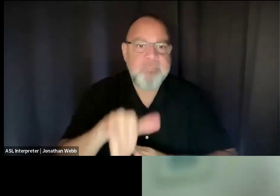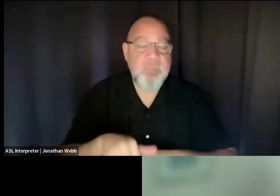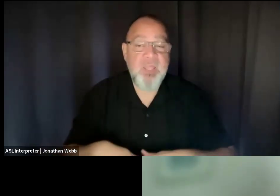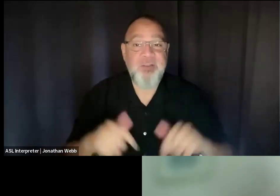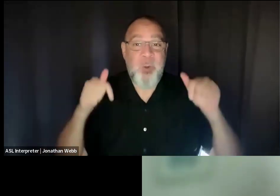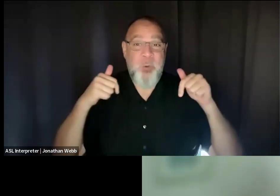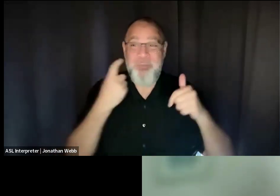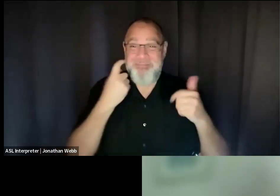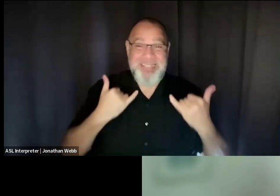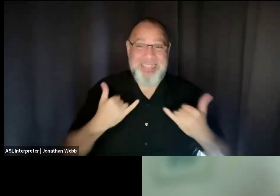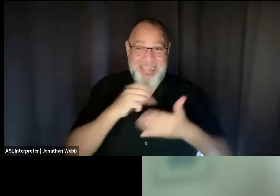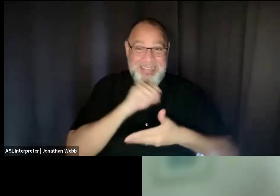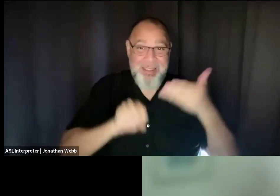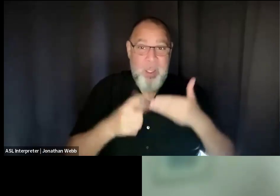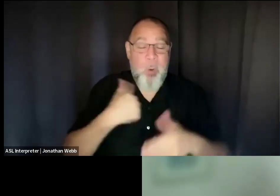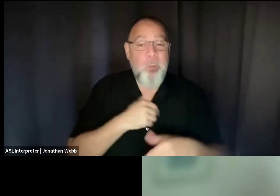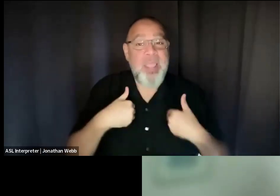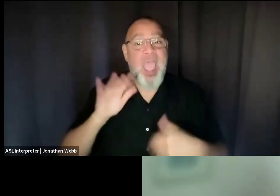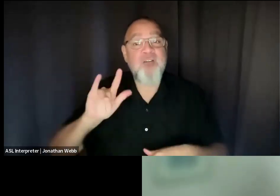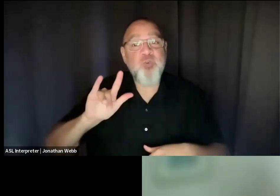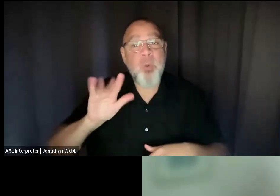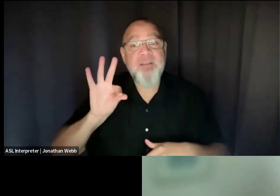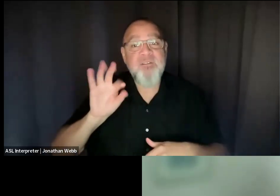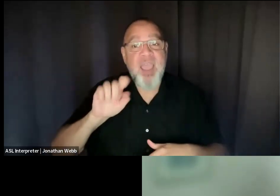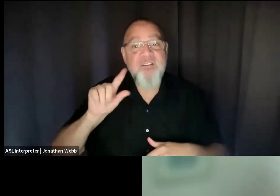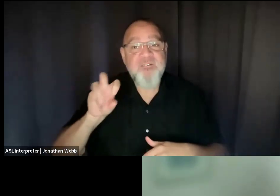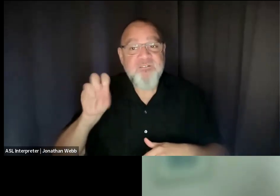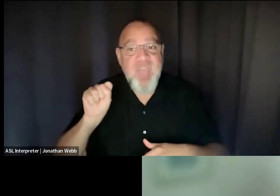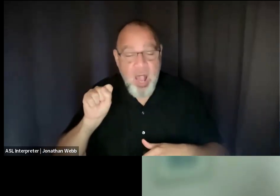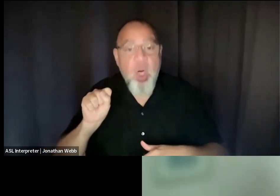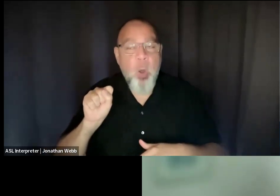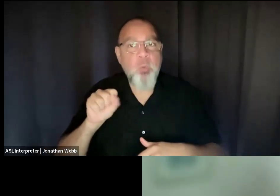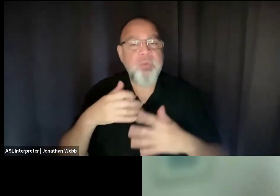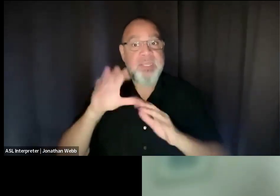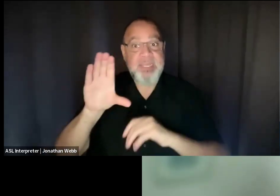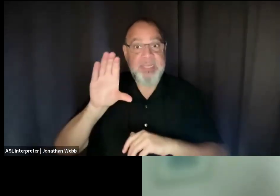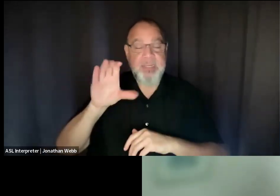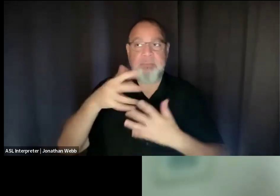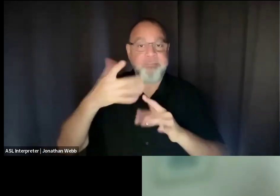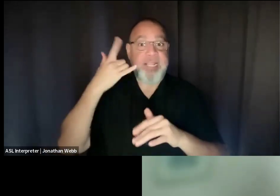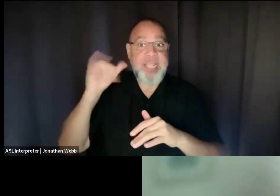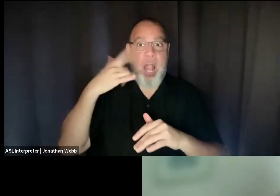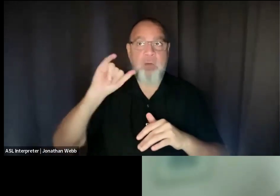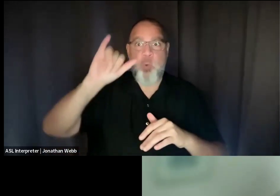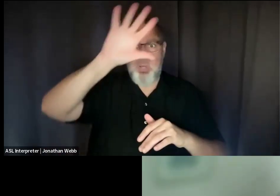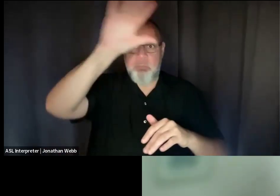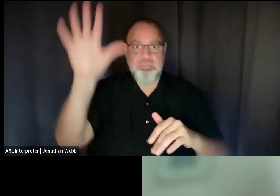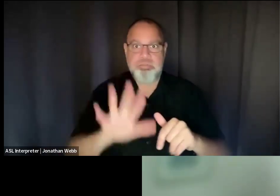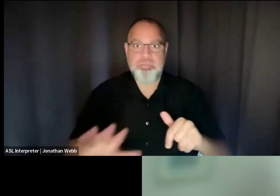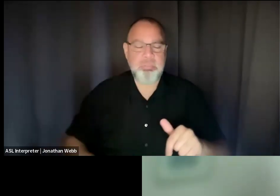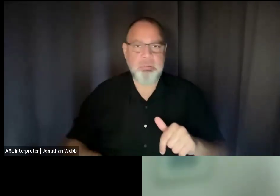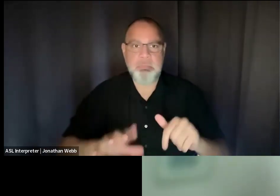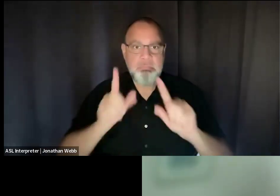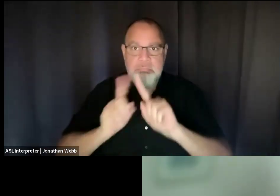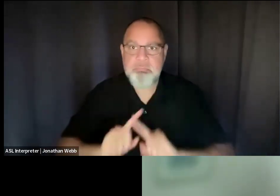semester, actually, we have 25 fellows, not just at CDT, but across the state of California. Everyone looking from everything